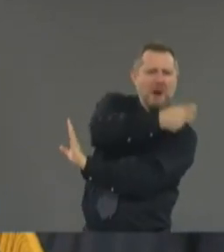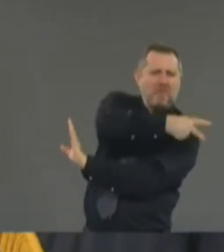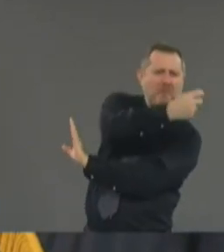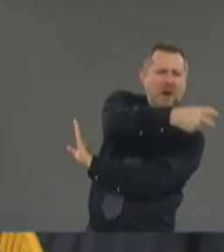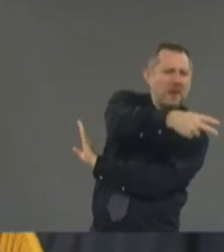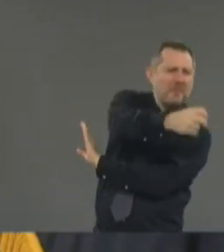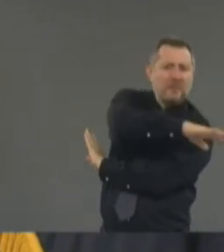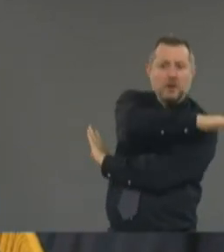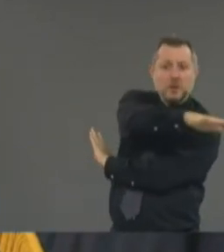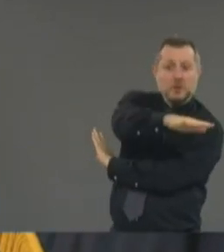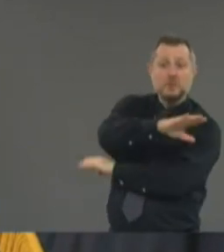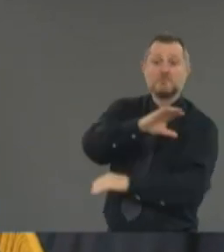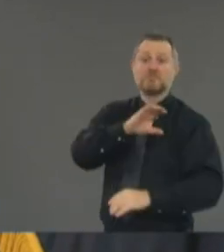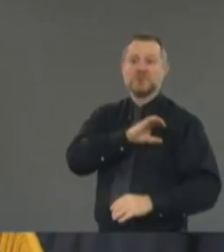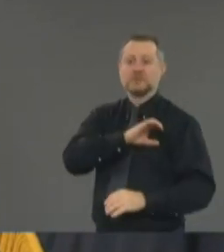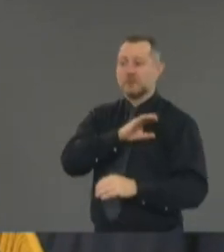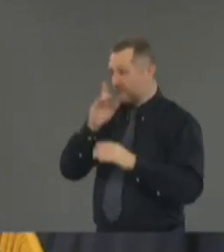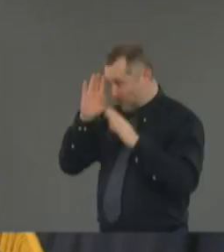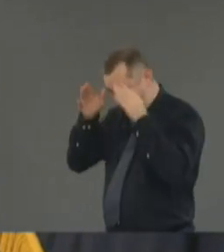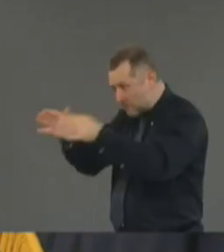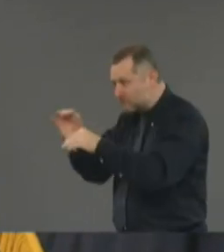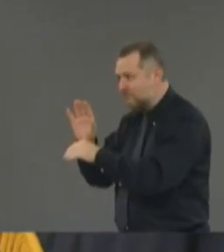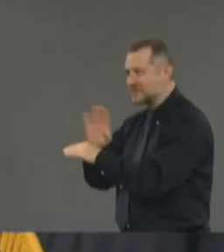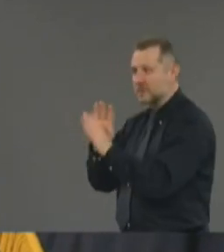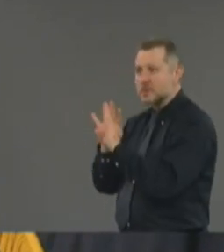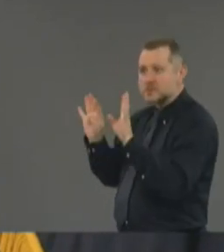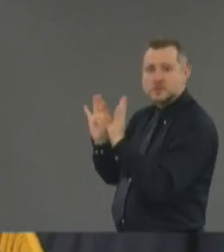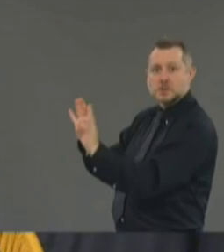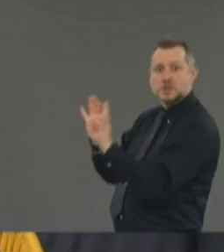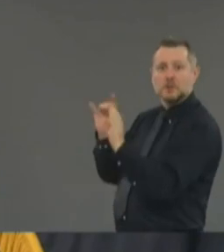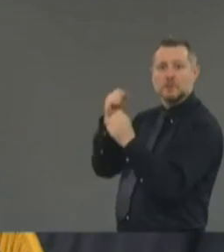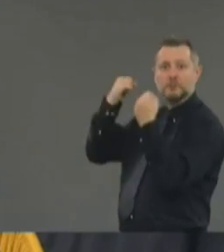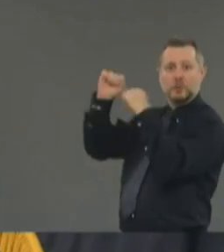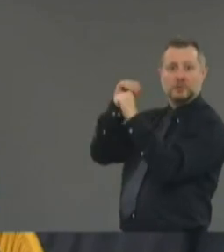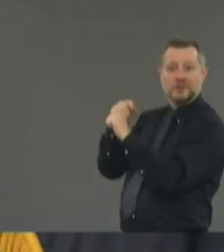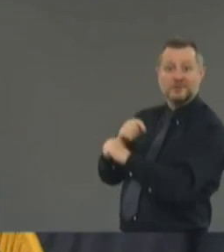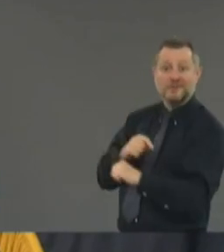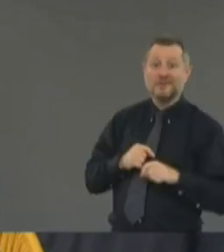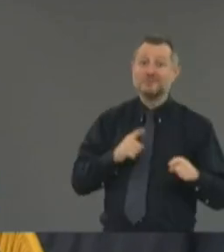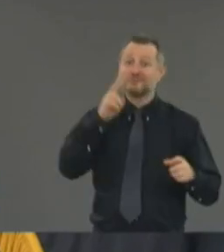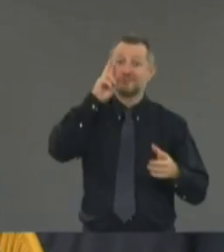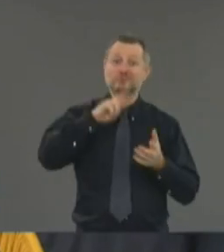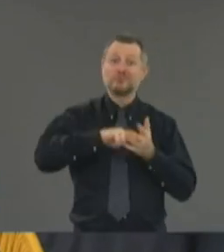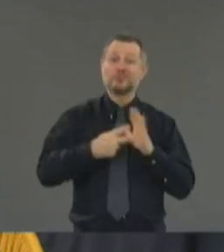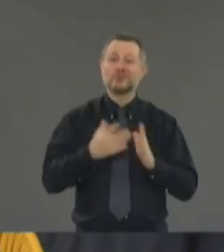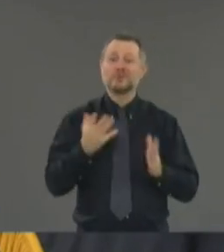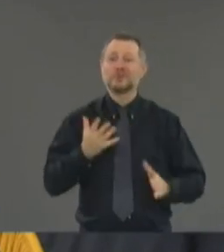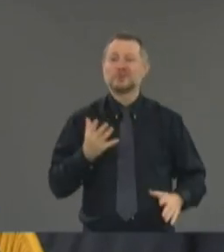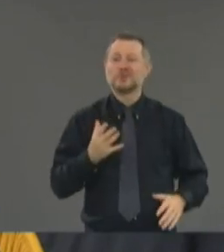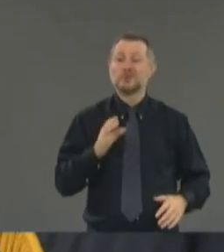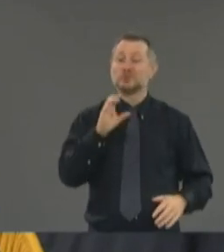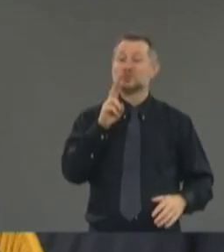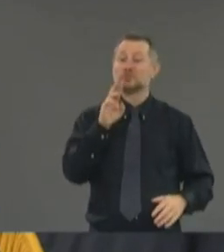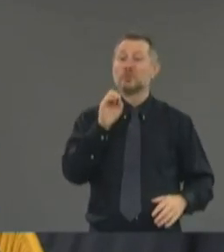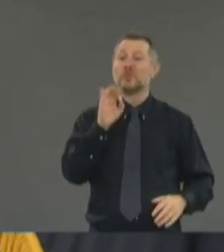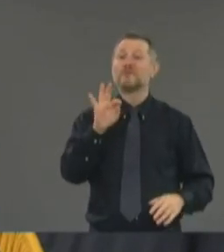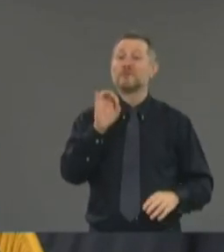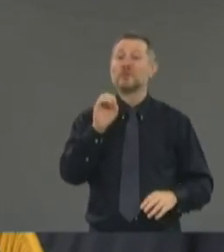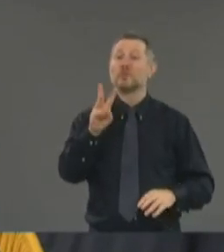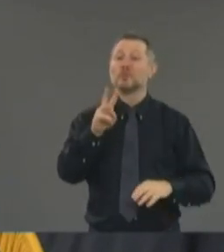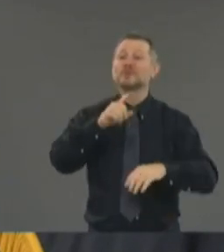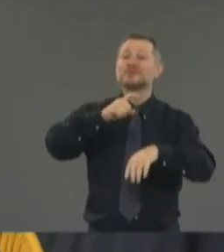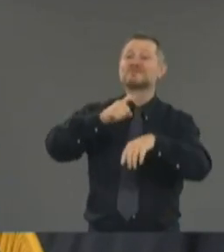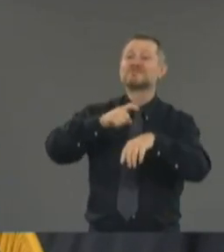are busy with the protesters. The curfews are designed to let the